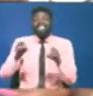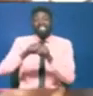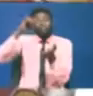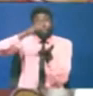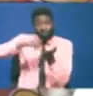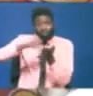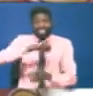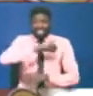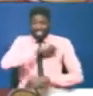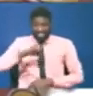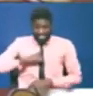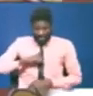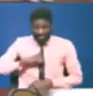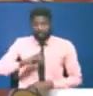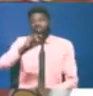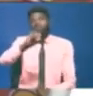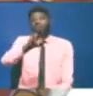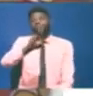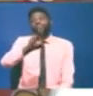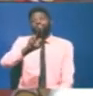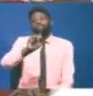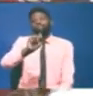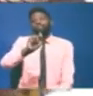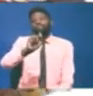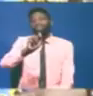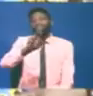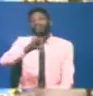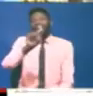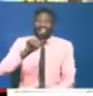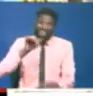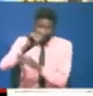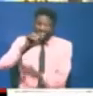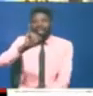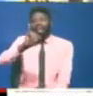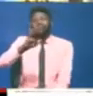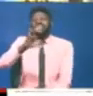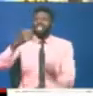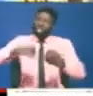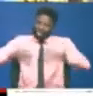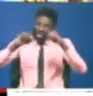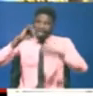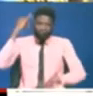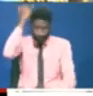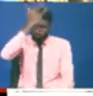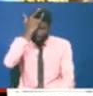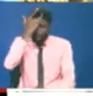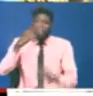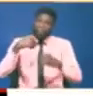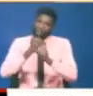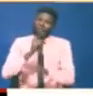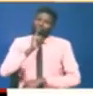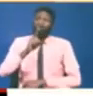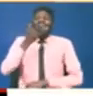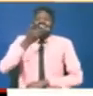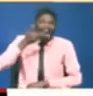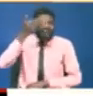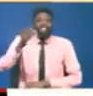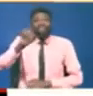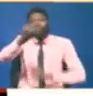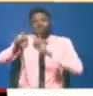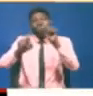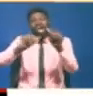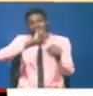Kilonzo Jr. called on IBC's chair Wafula Chebukati to ensure they answer questions on credibility of the